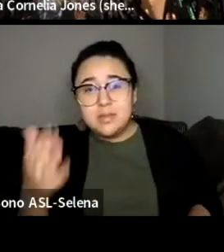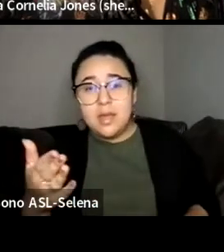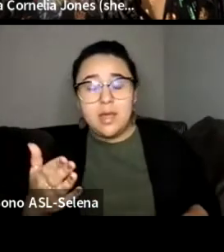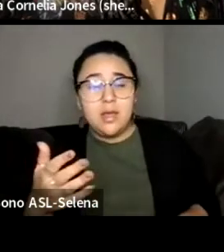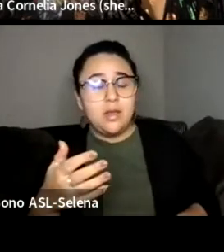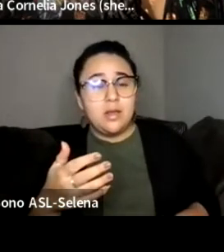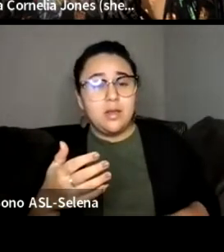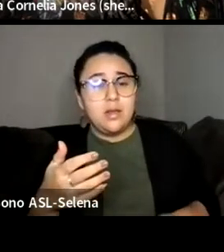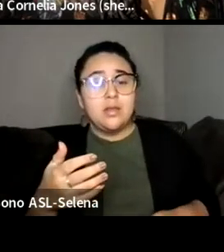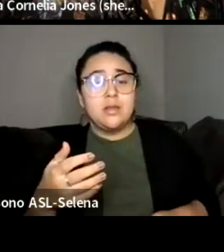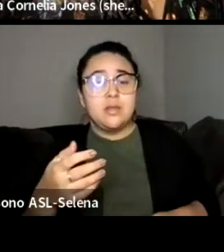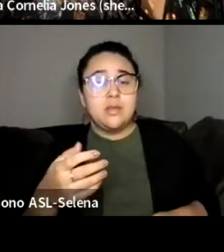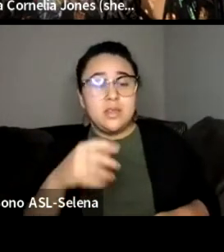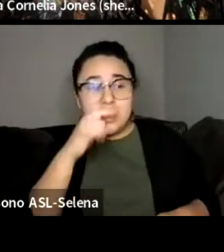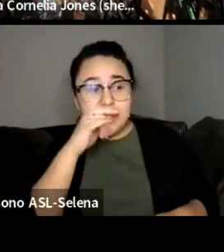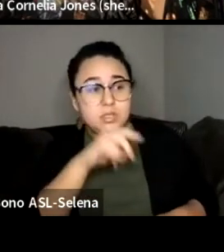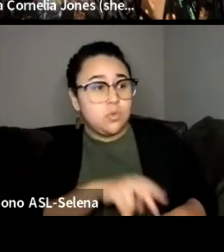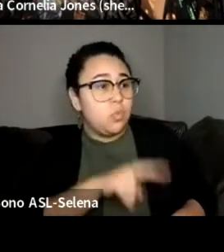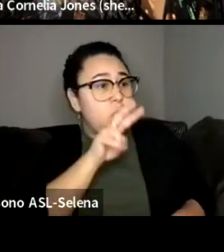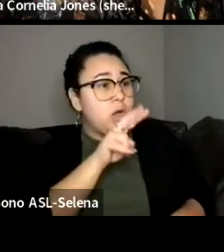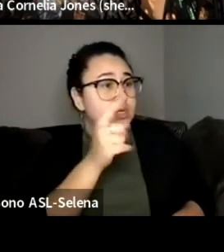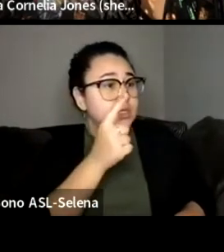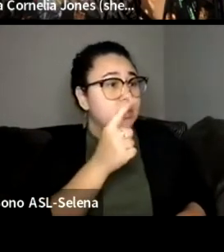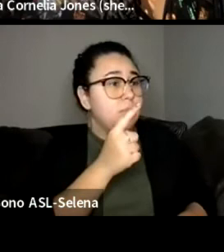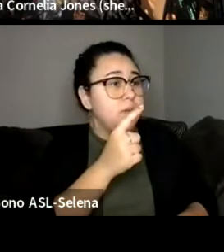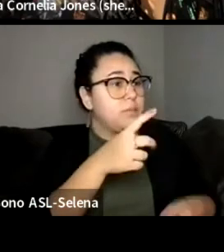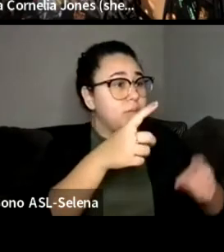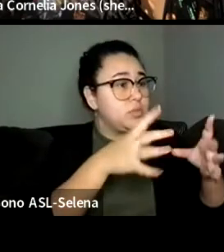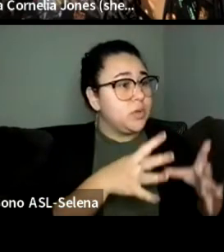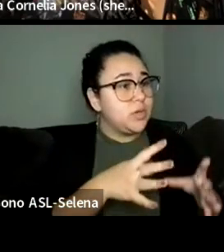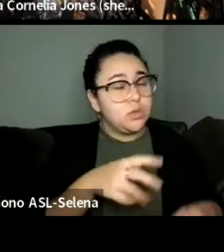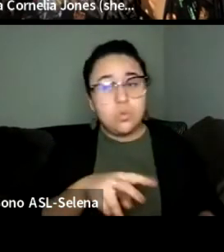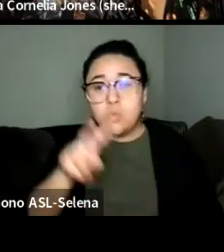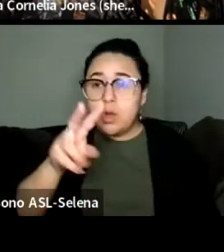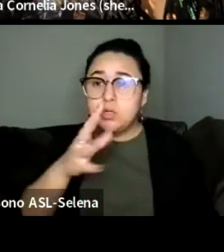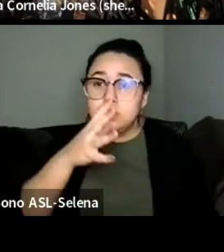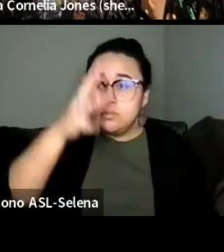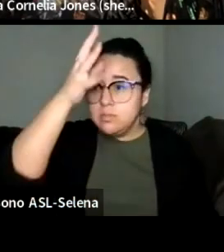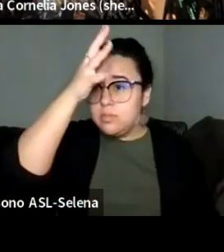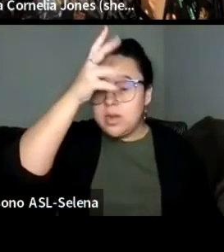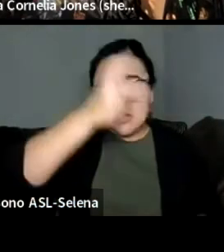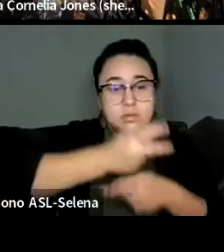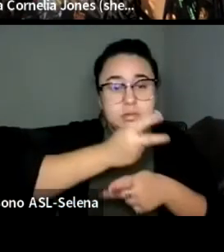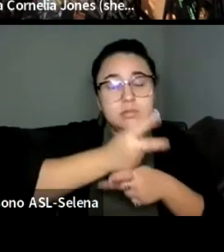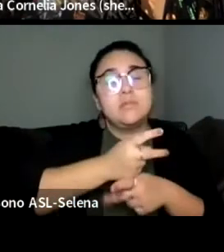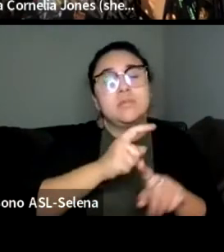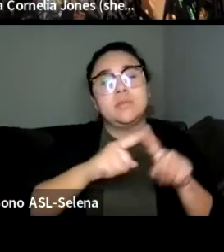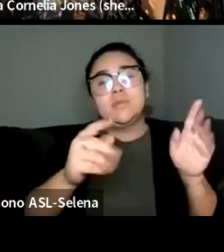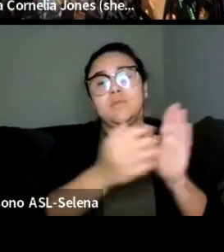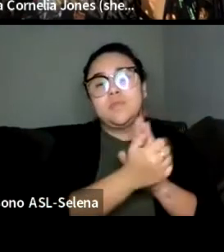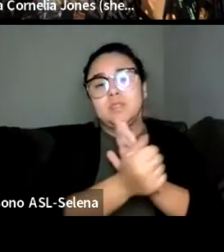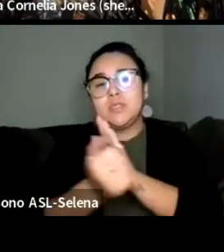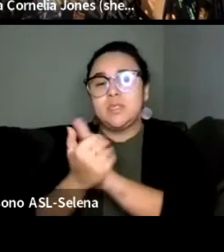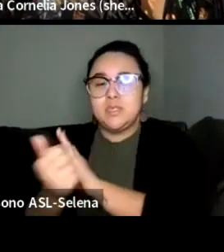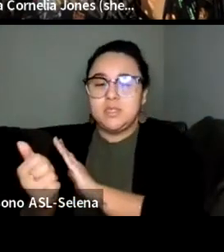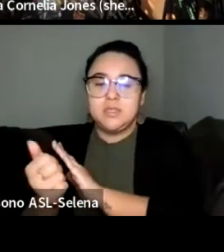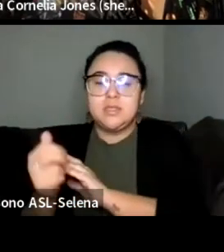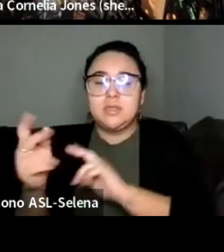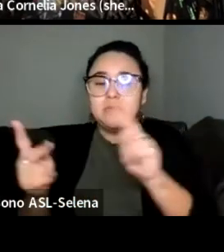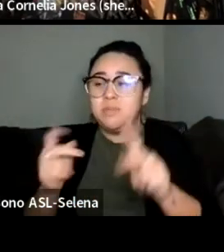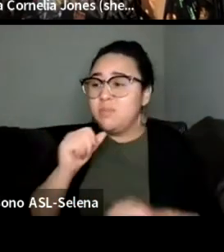someone be a director and seeing someone be a parent are very different skills. And I think the people who weren't parents in the room, as much as the